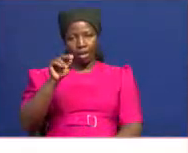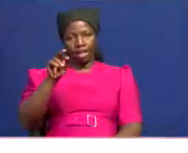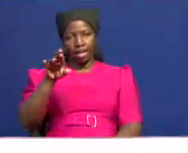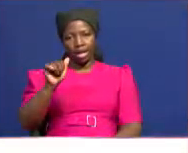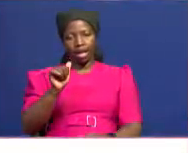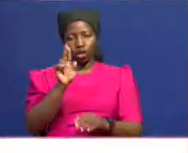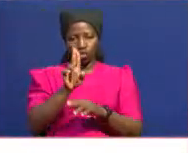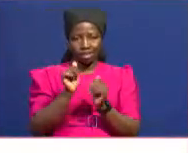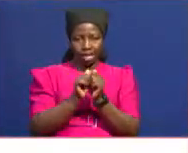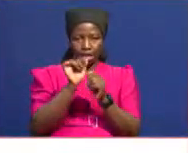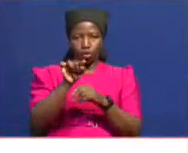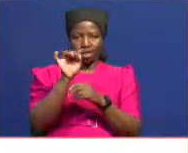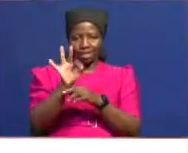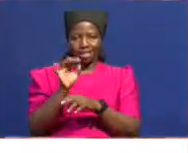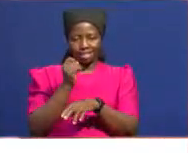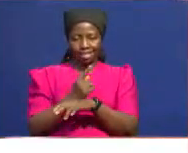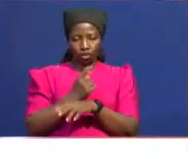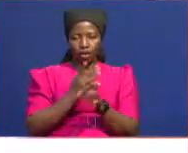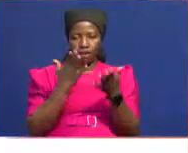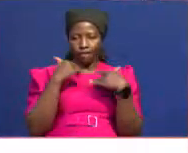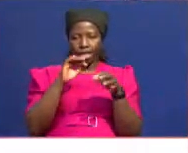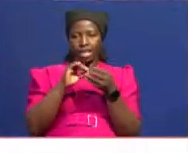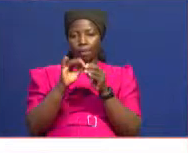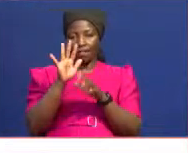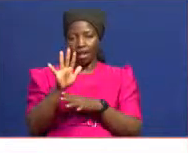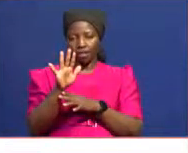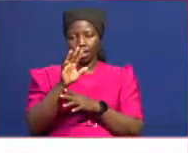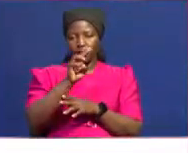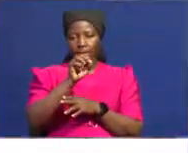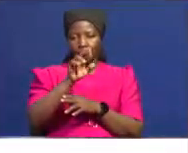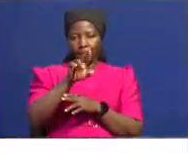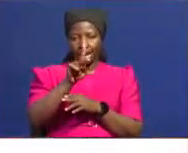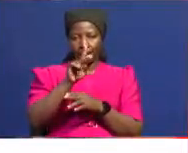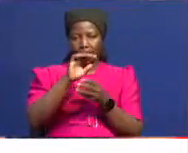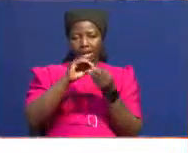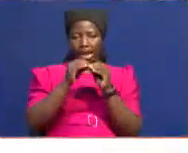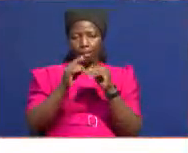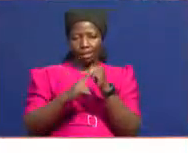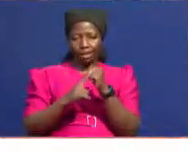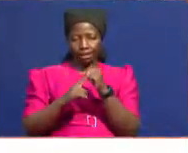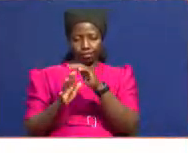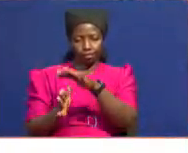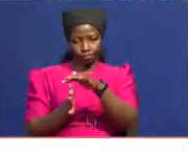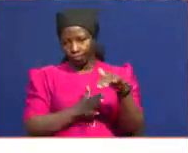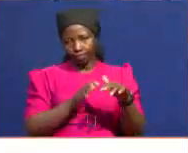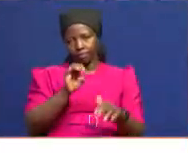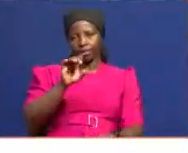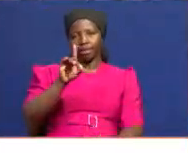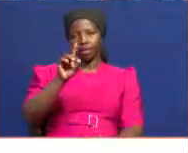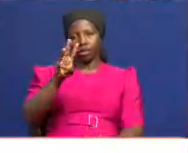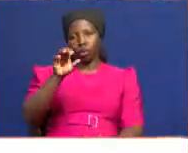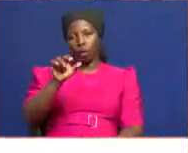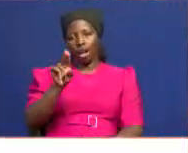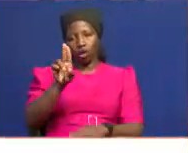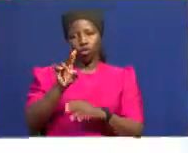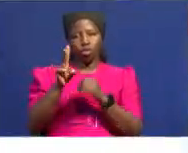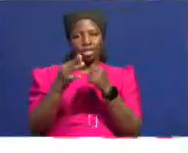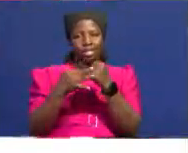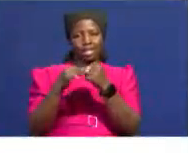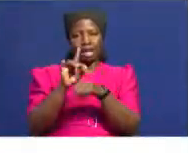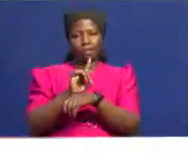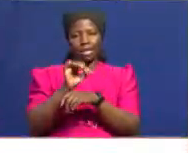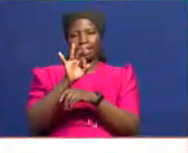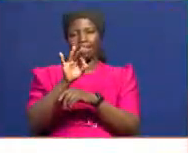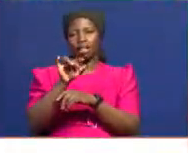seconds to finish fifth, as compatriot Mark Otieno was placed sixth. Meanwhile, Edwin Kipkemoi clocked 28